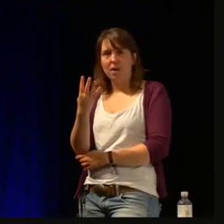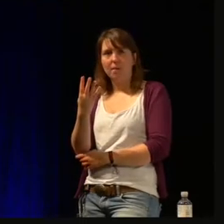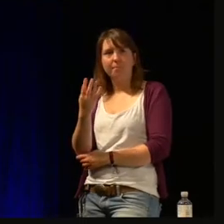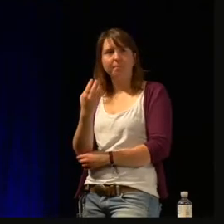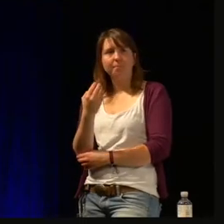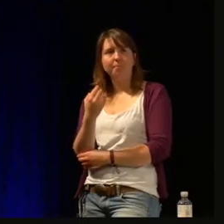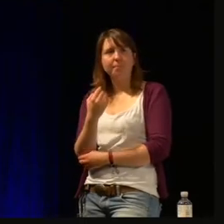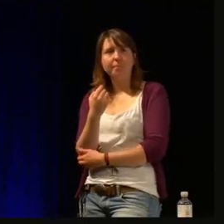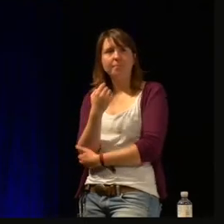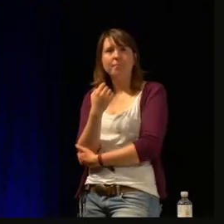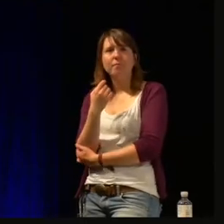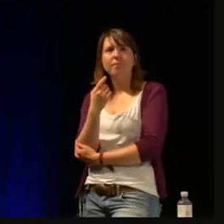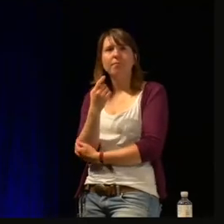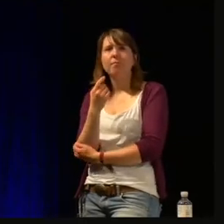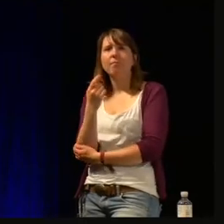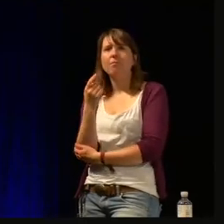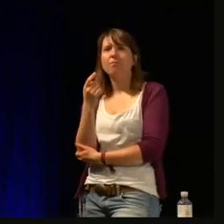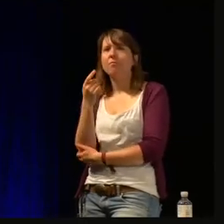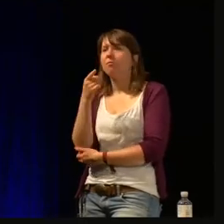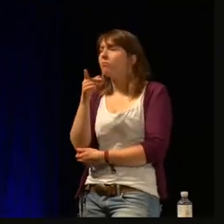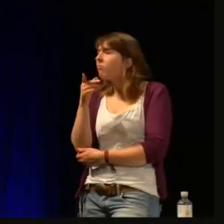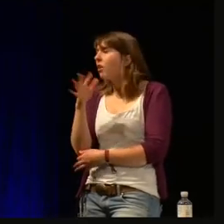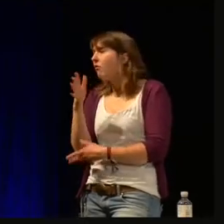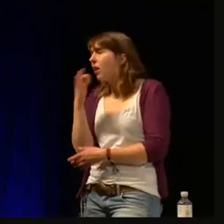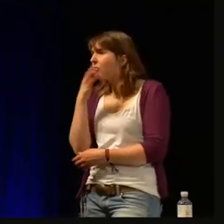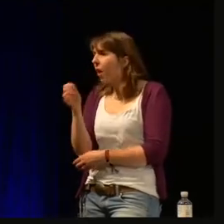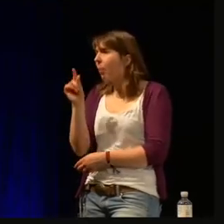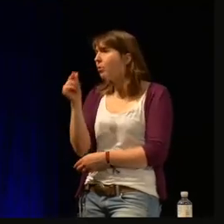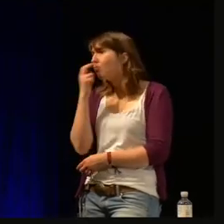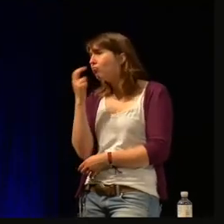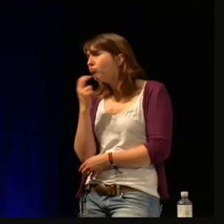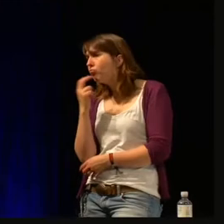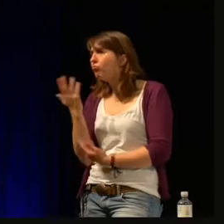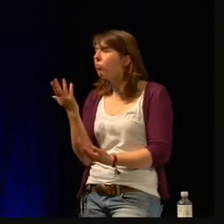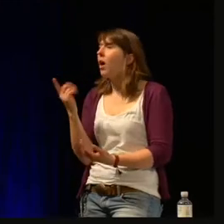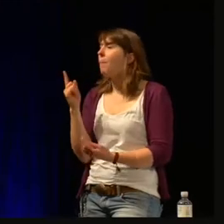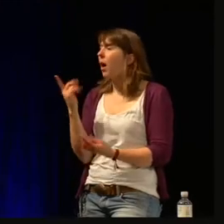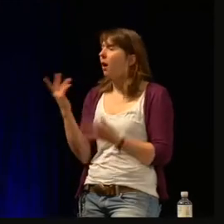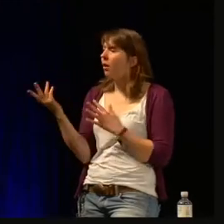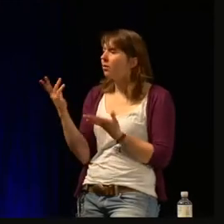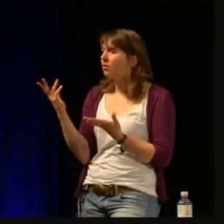Microphone four. Maybe a bit naive, but